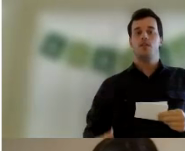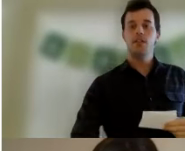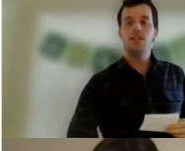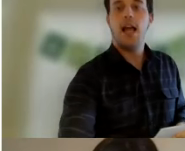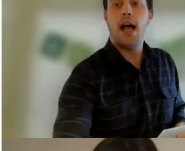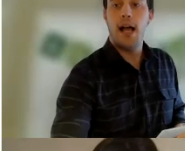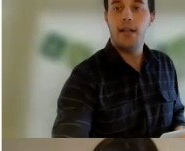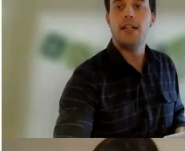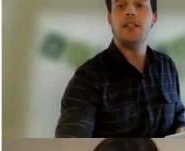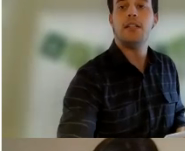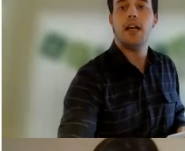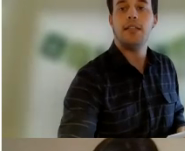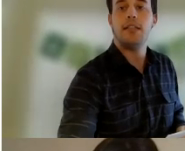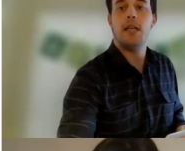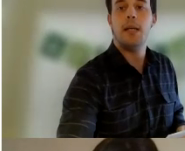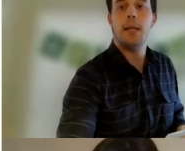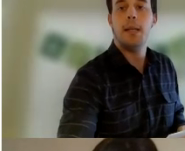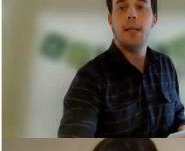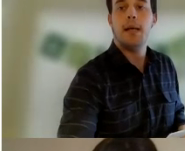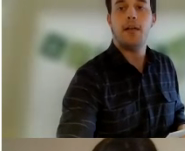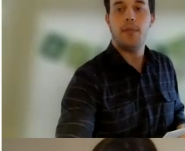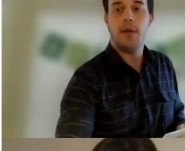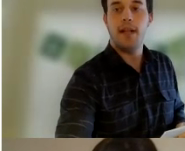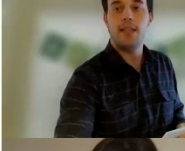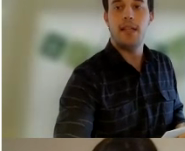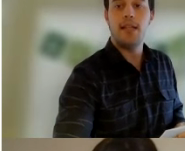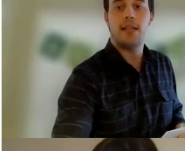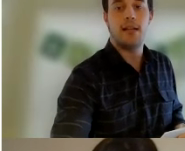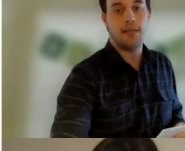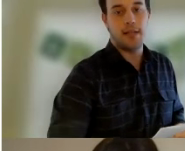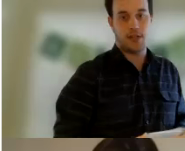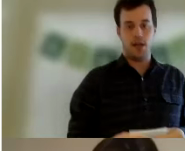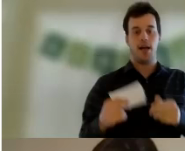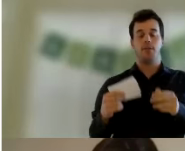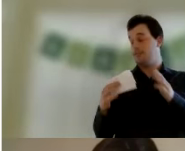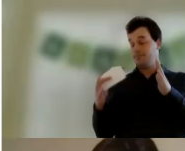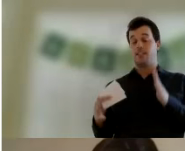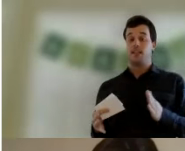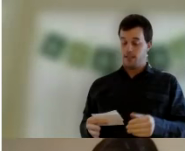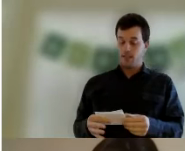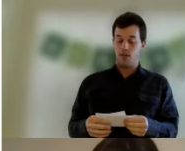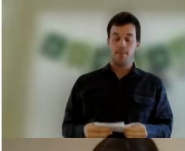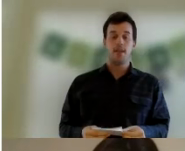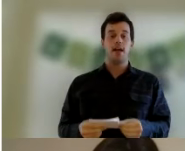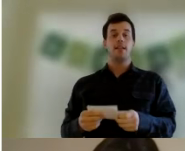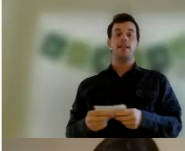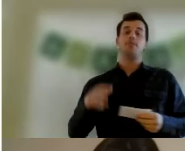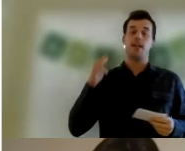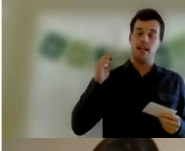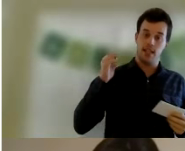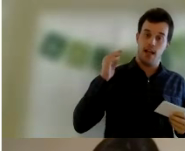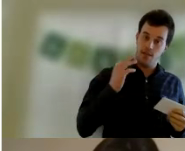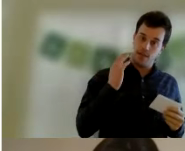Now, first, I'd like to discuss. Now, in this lecture or discussion, excuse me, I'd